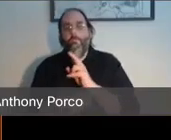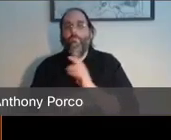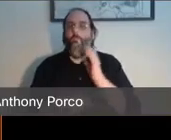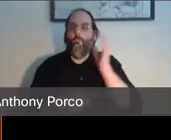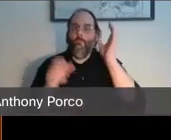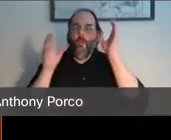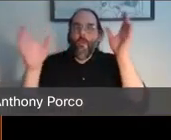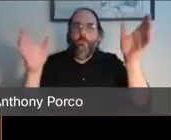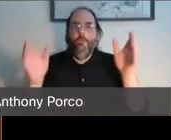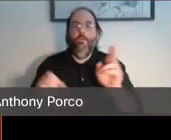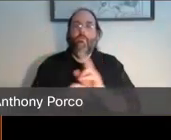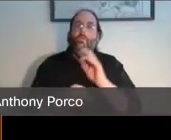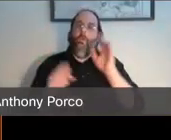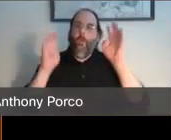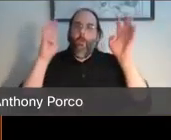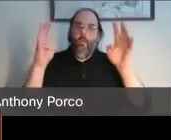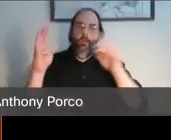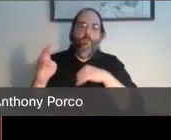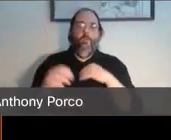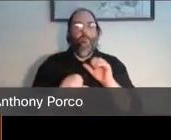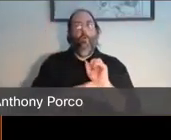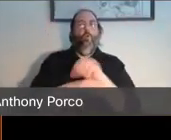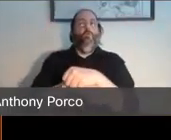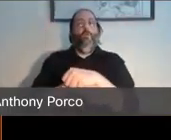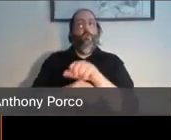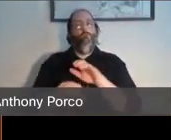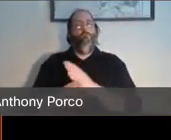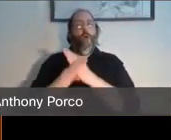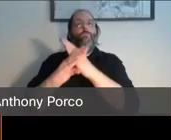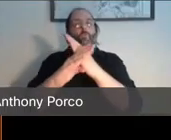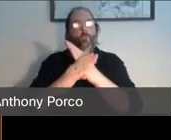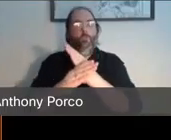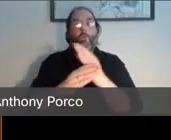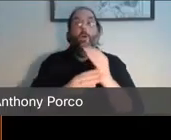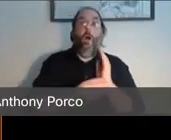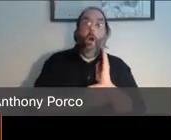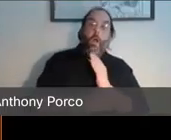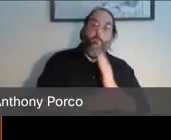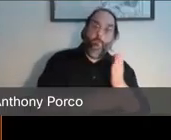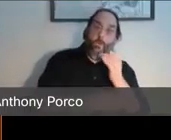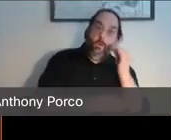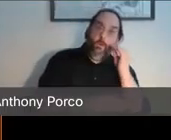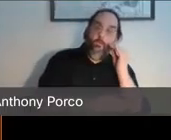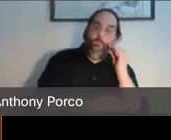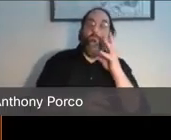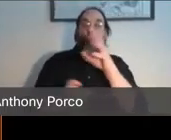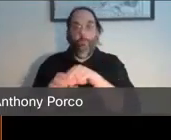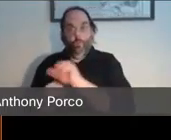innovative ways overcome various obstacles at home and within the workplace.